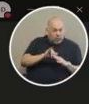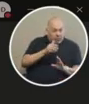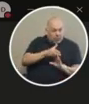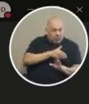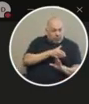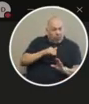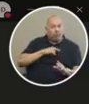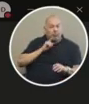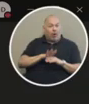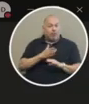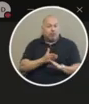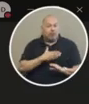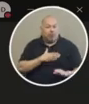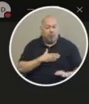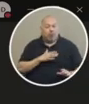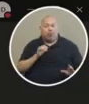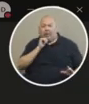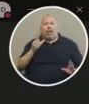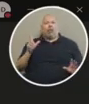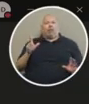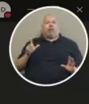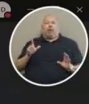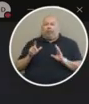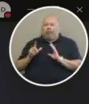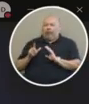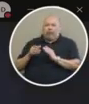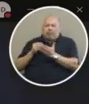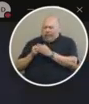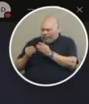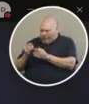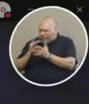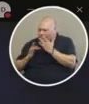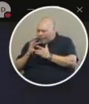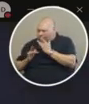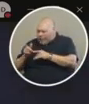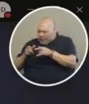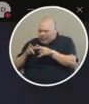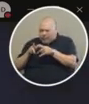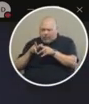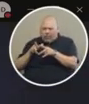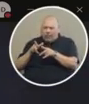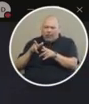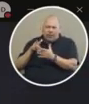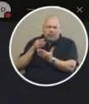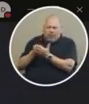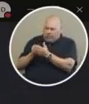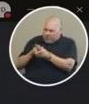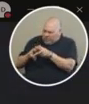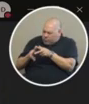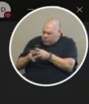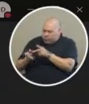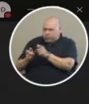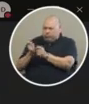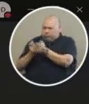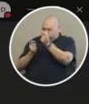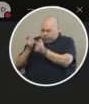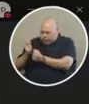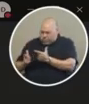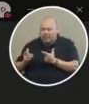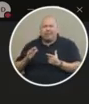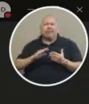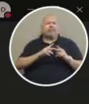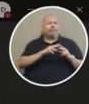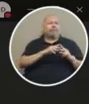what was promised. We're not looking to shortchange anything that was promised before, whether it's a community center, whether